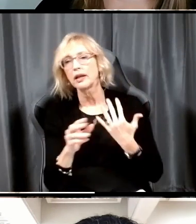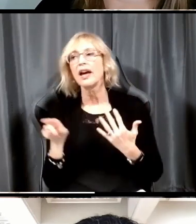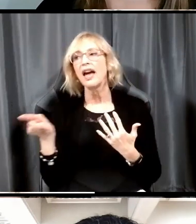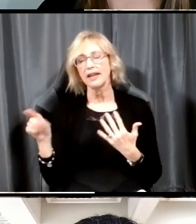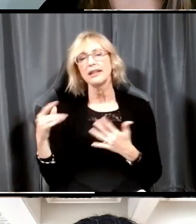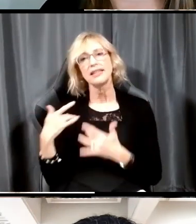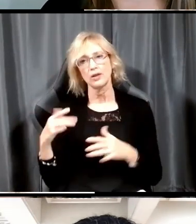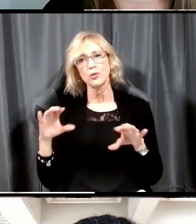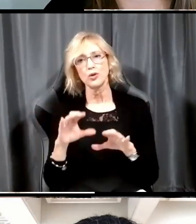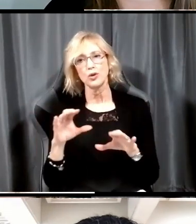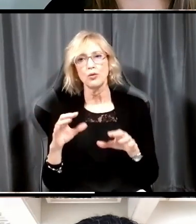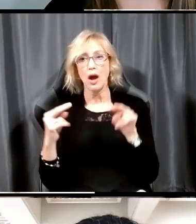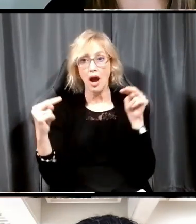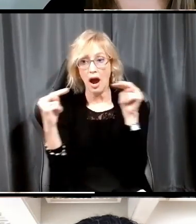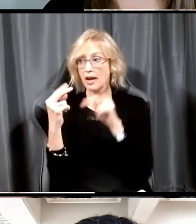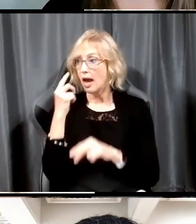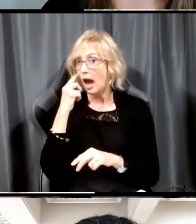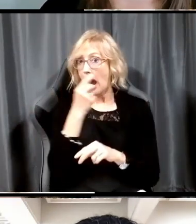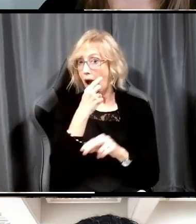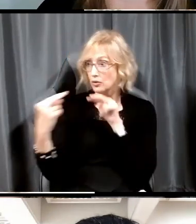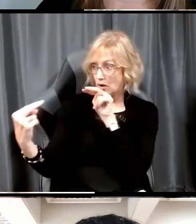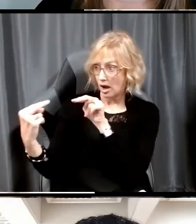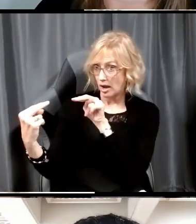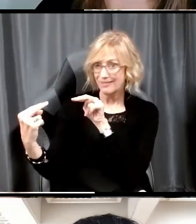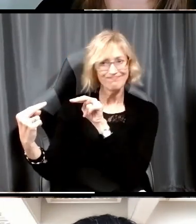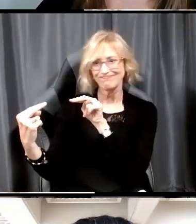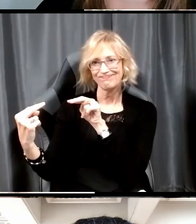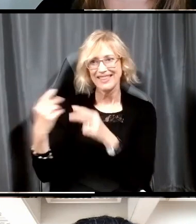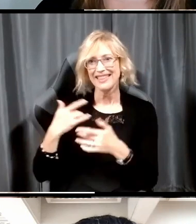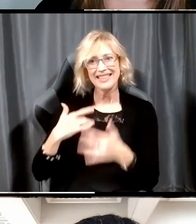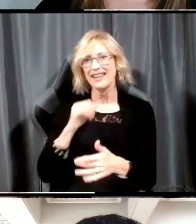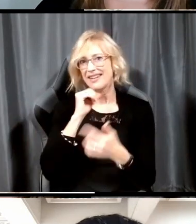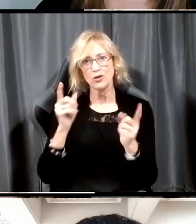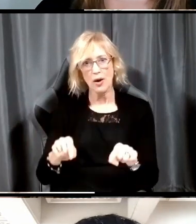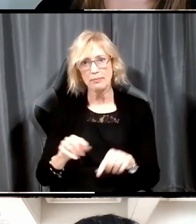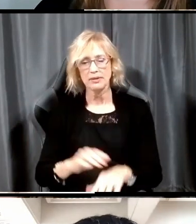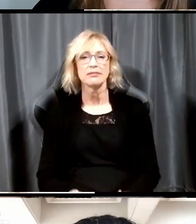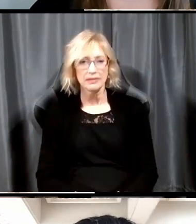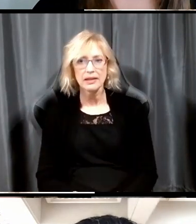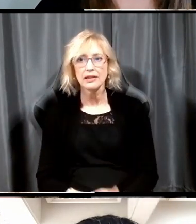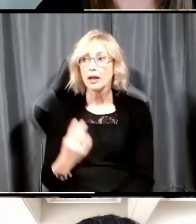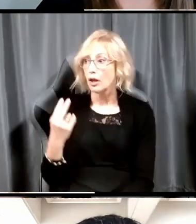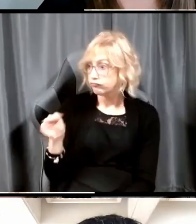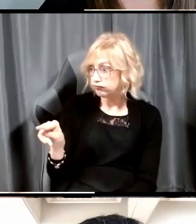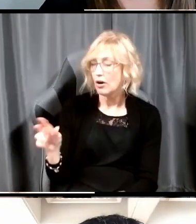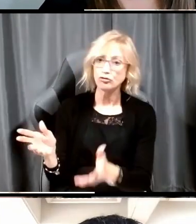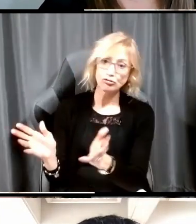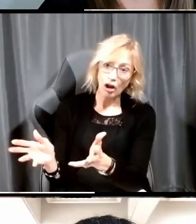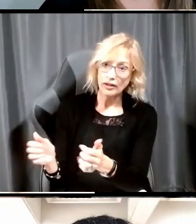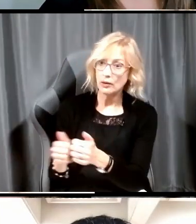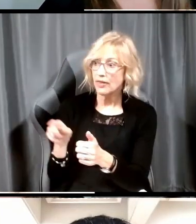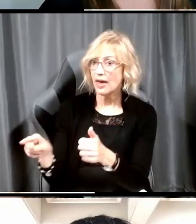do. Eye-to-eye contact is generally absent. A lot of times when they're, when you're looking at them or talking to